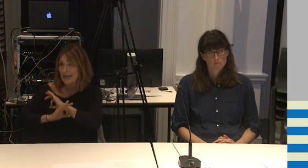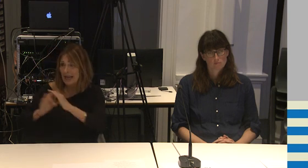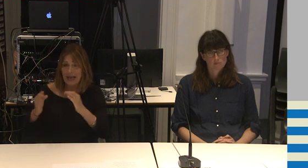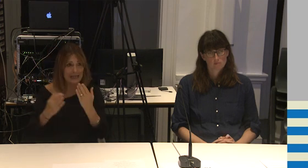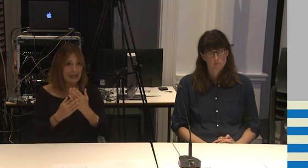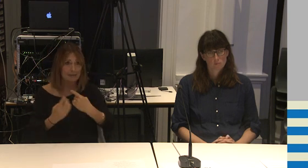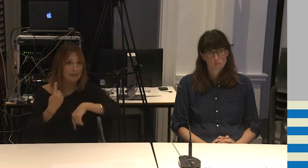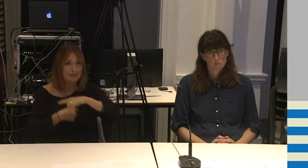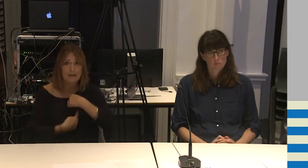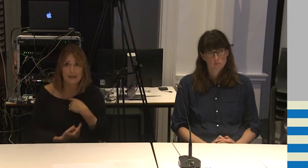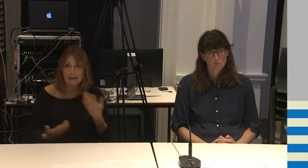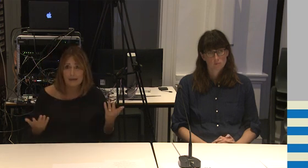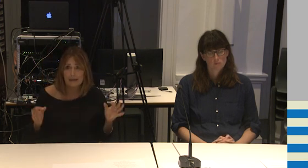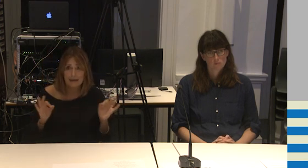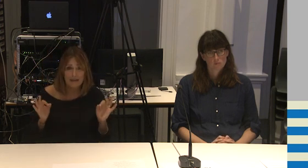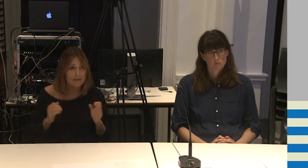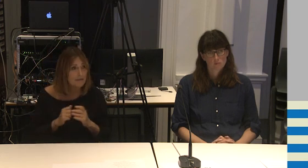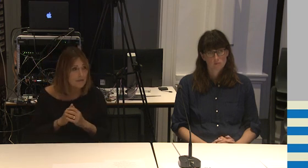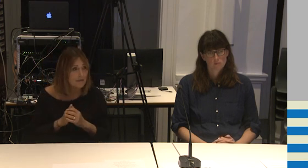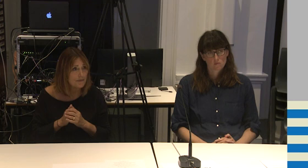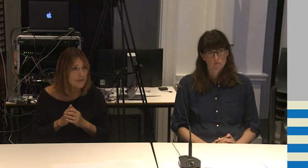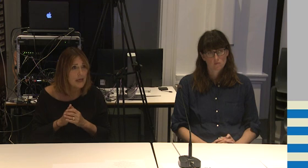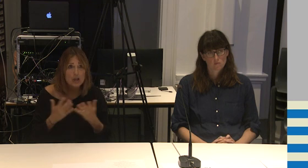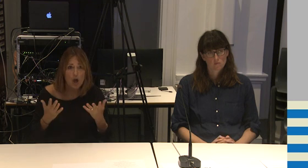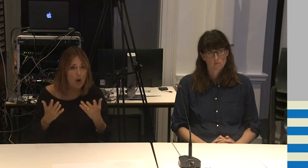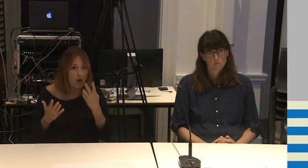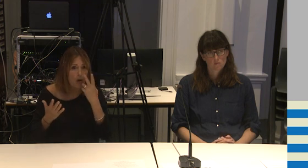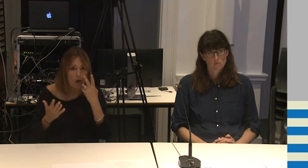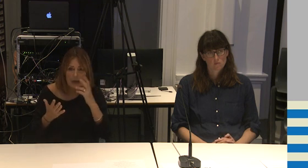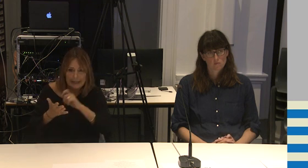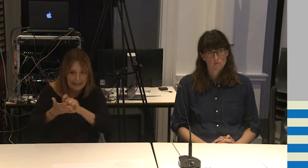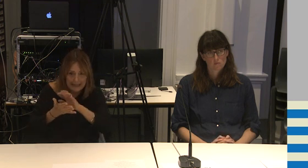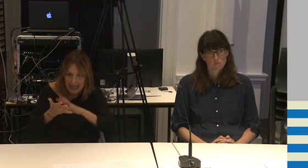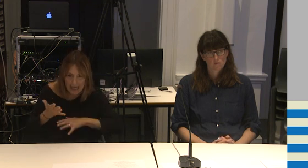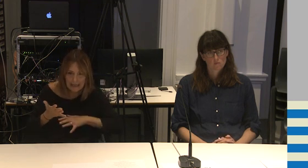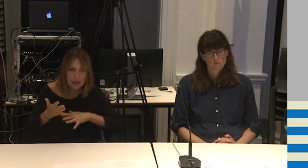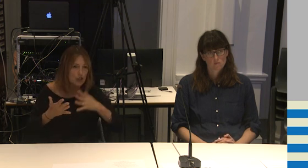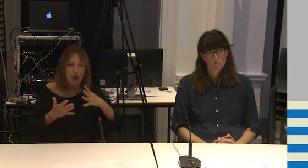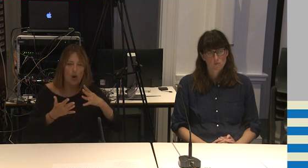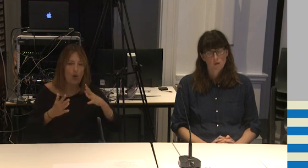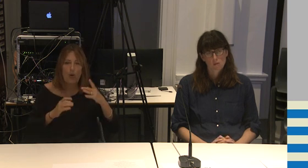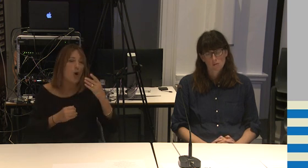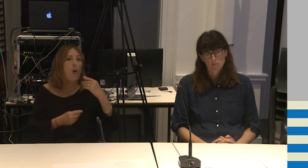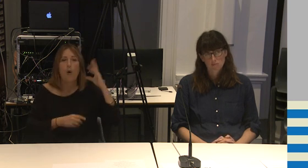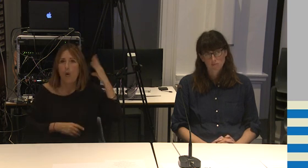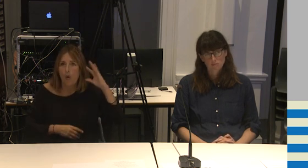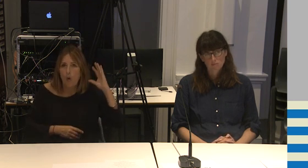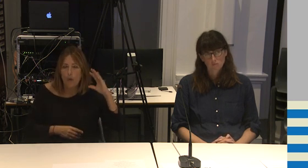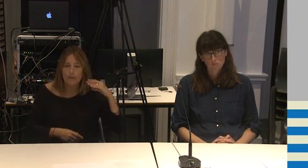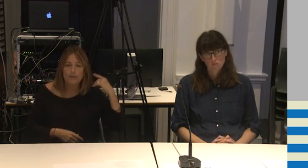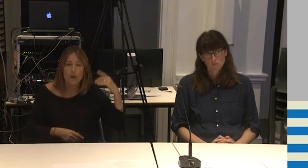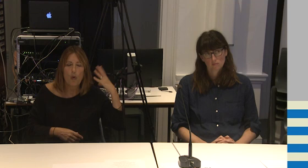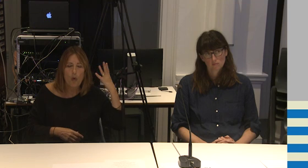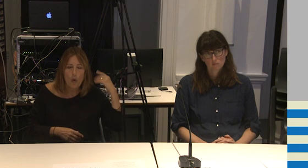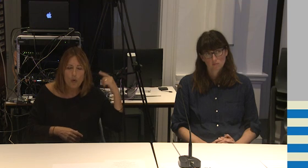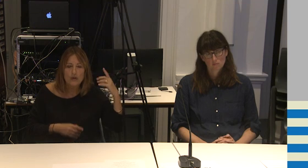none of this is accessible to me. I mean, there's no alt text, there's no image description, there's no audio description on